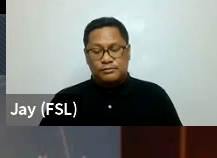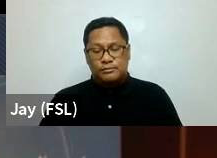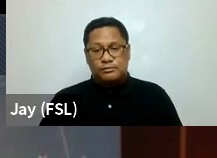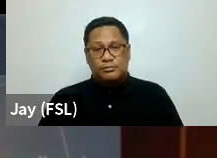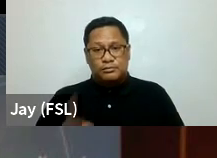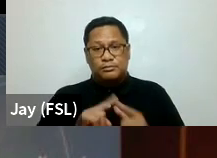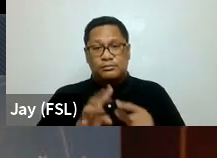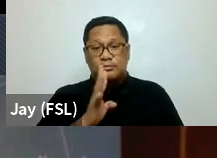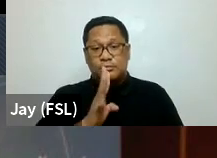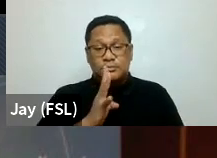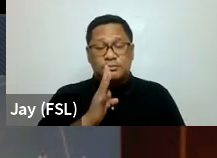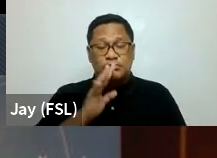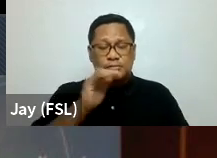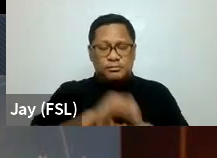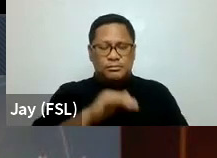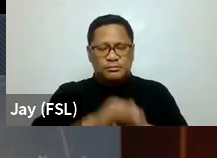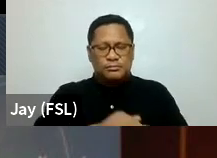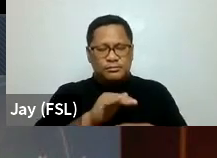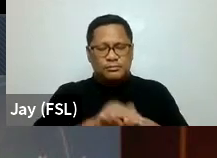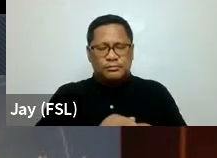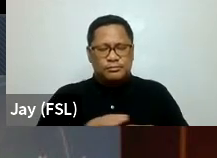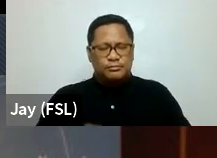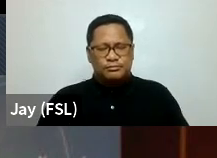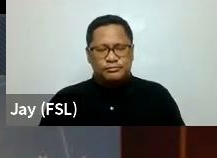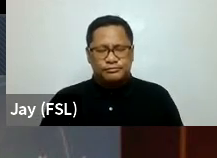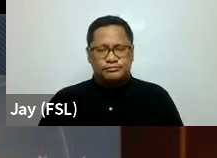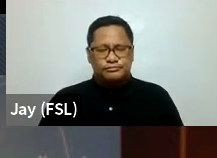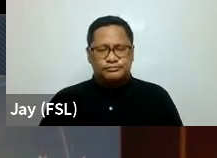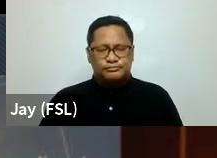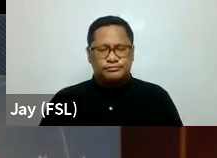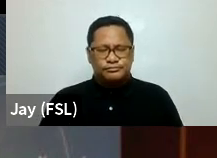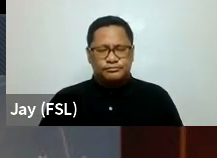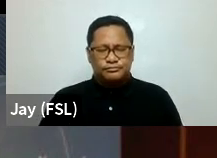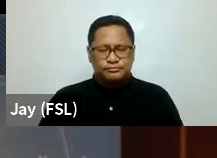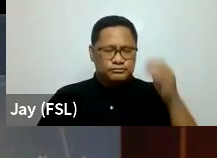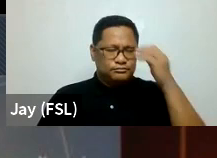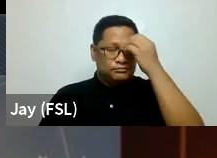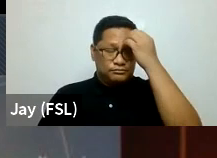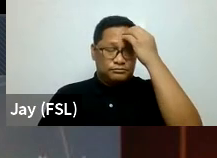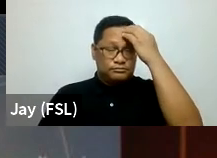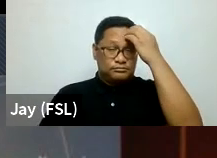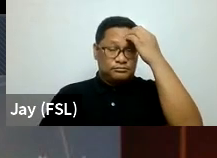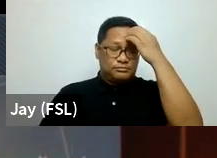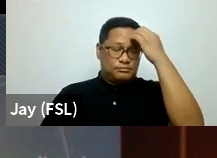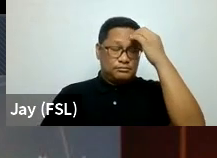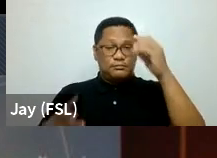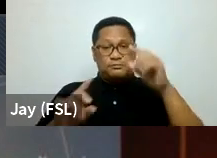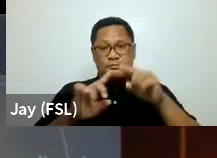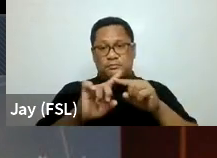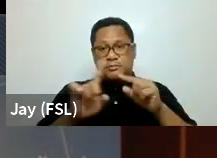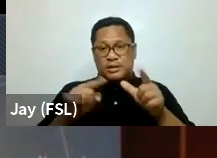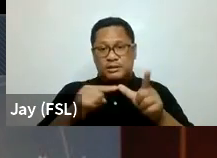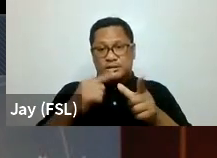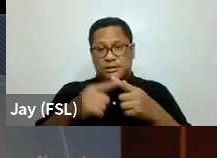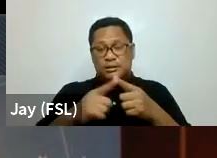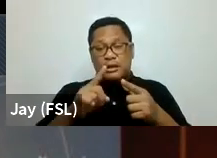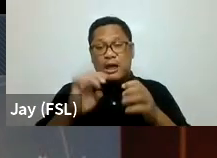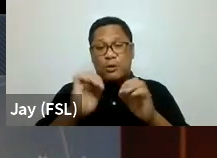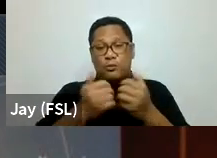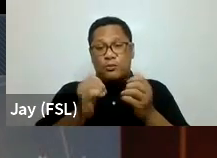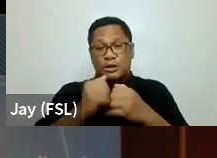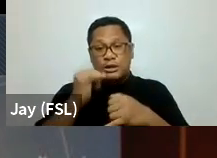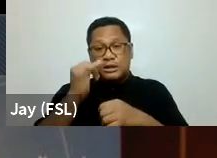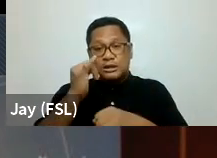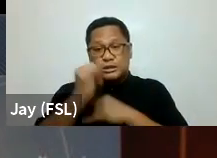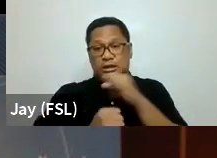speaking in English also. Okay? But then how does international business operate?